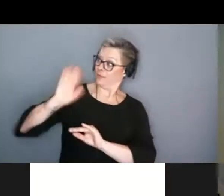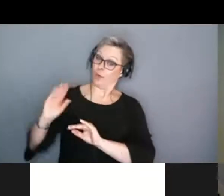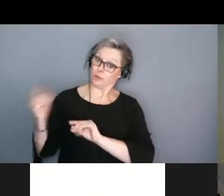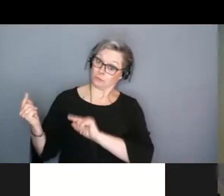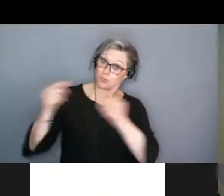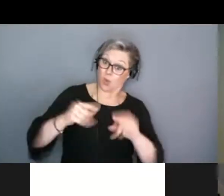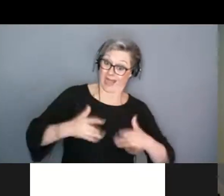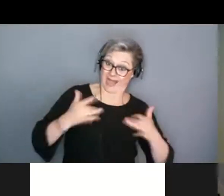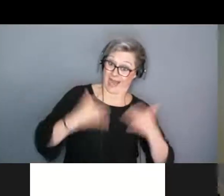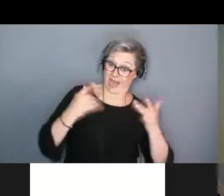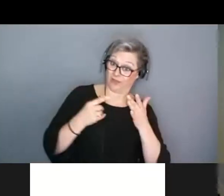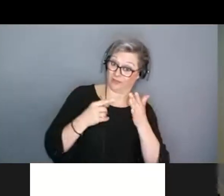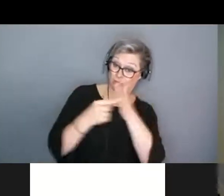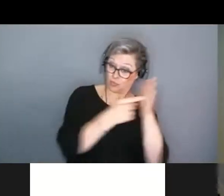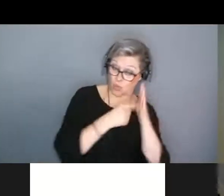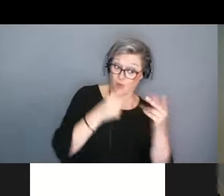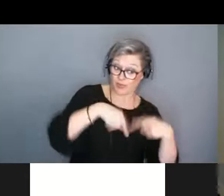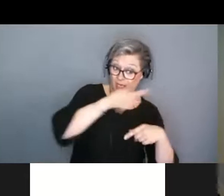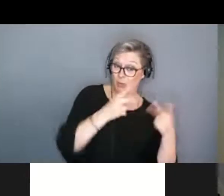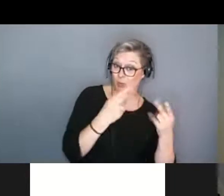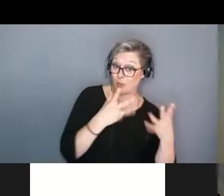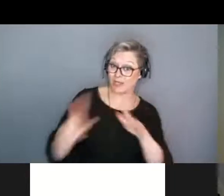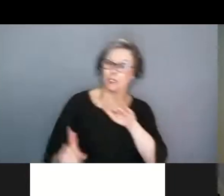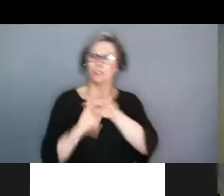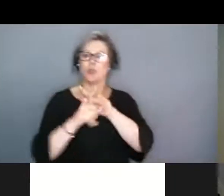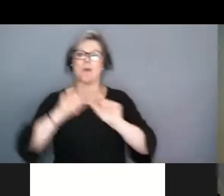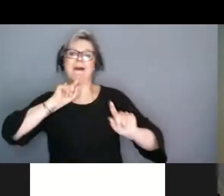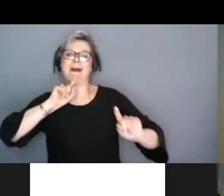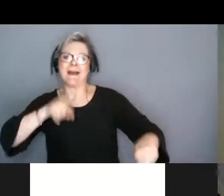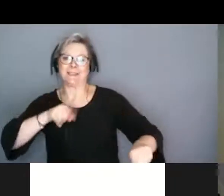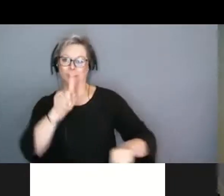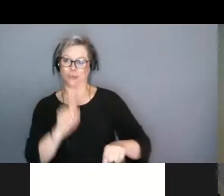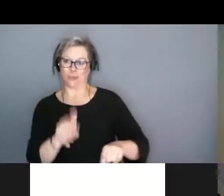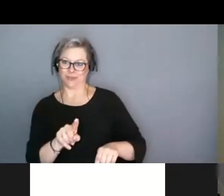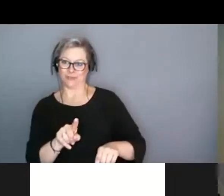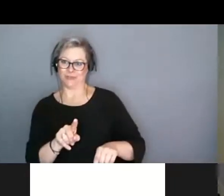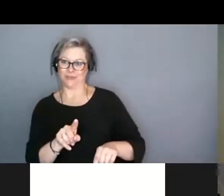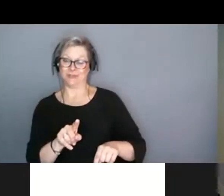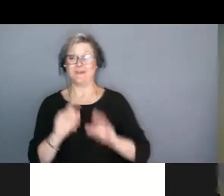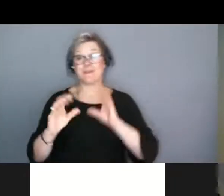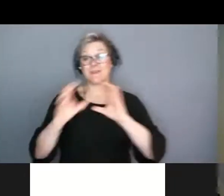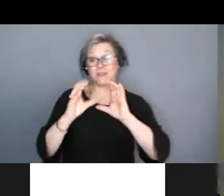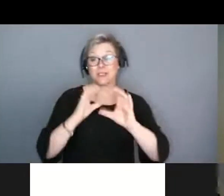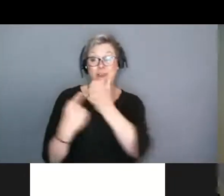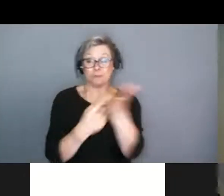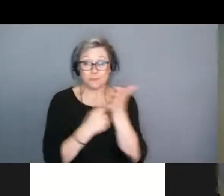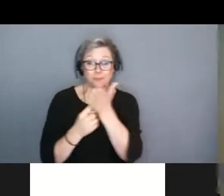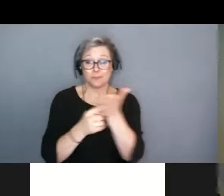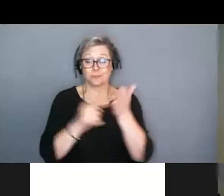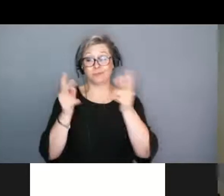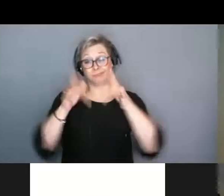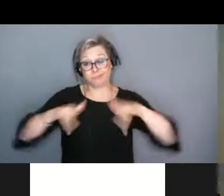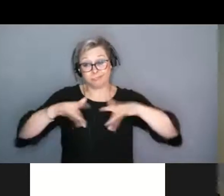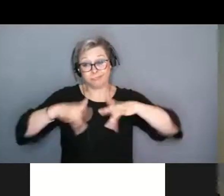the questions. The conversation was recorded, and then those